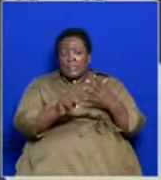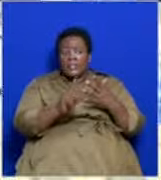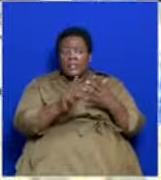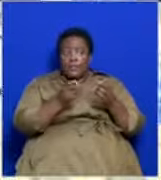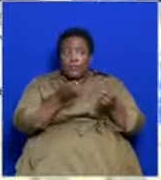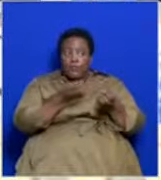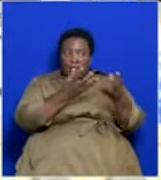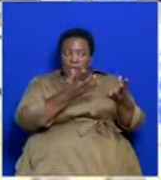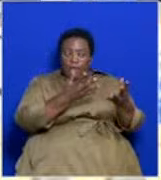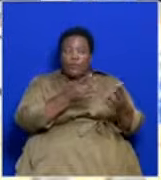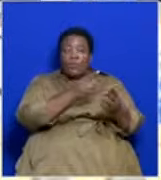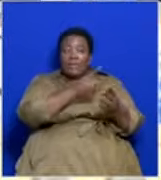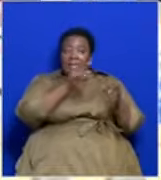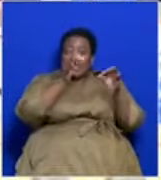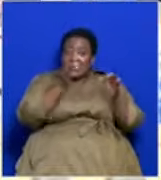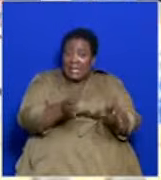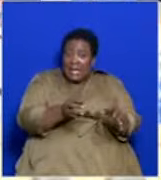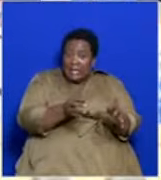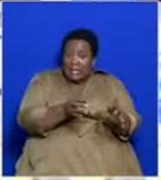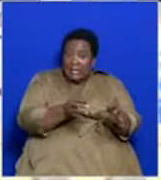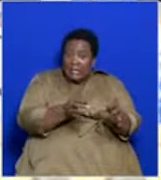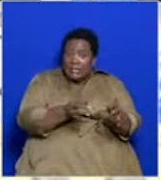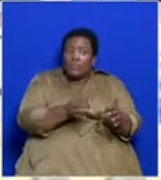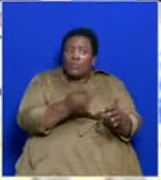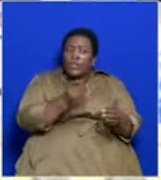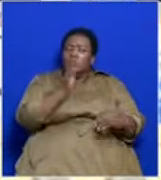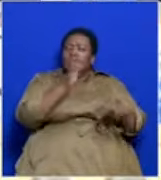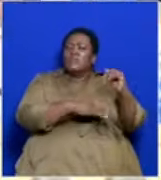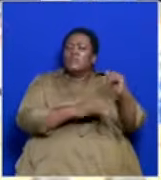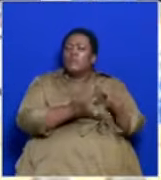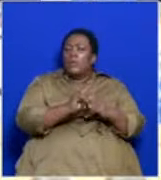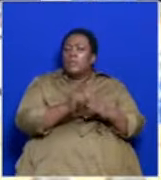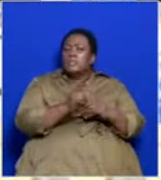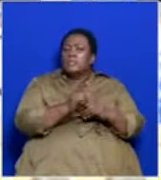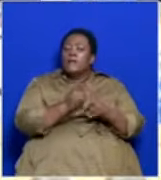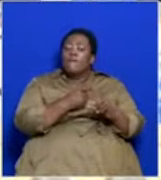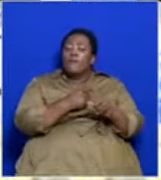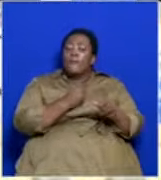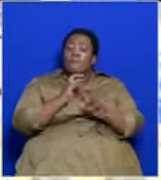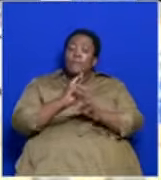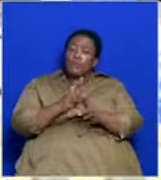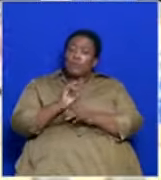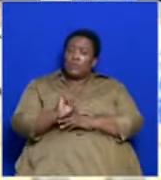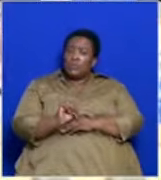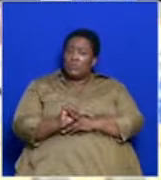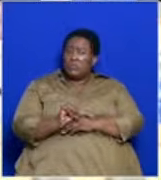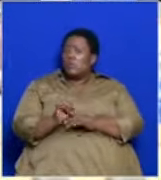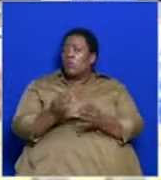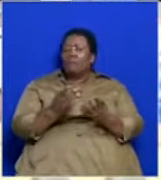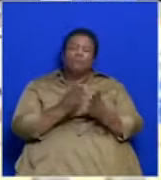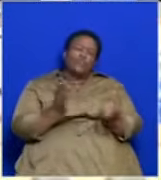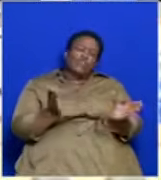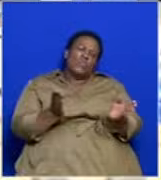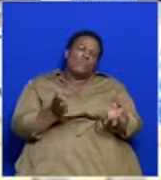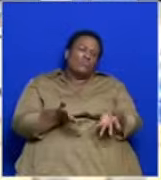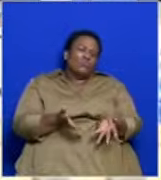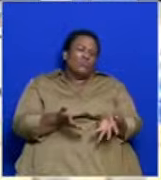to formulate from your report? And is that the general standard, and is there a reason for